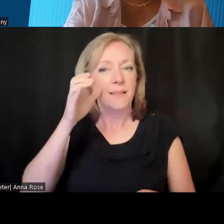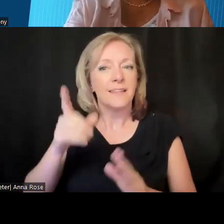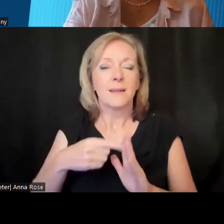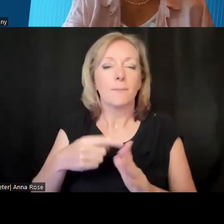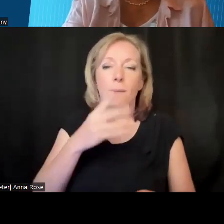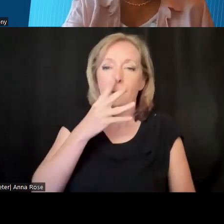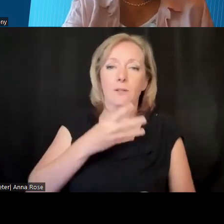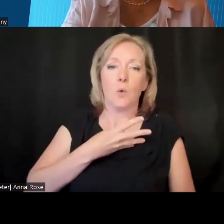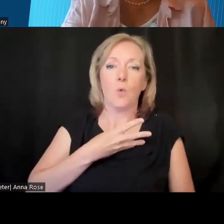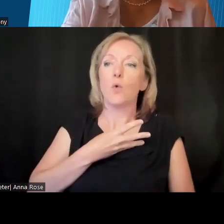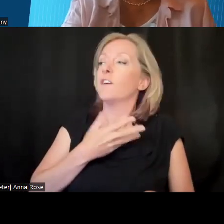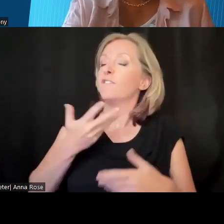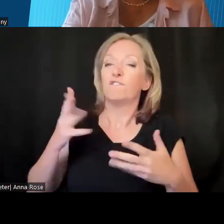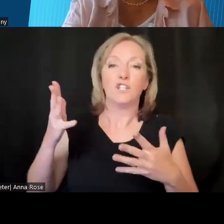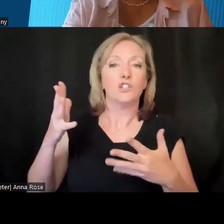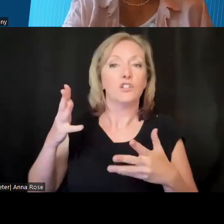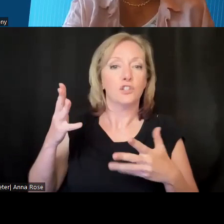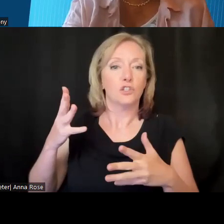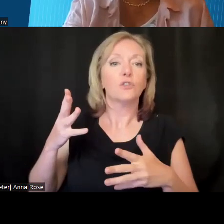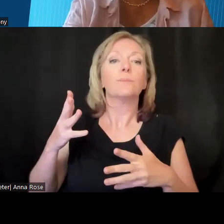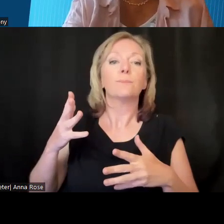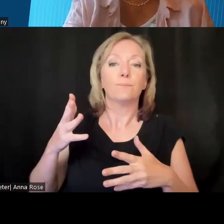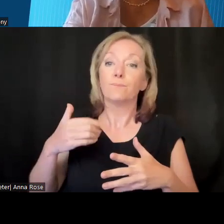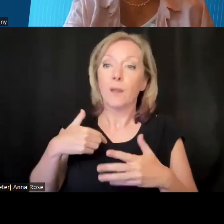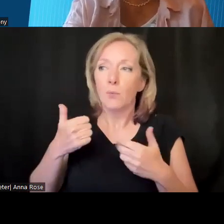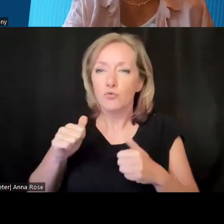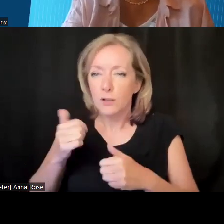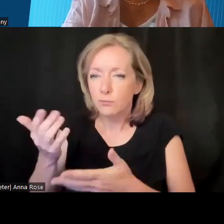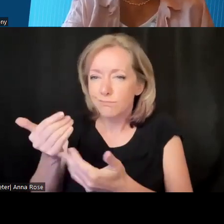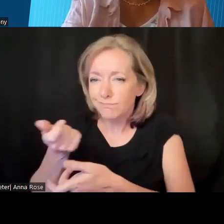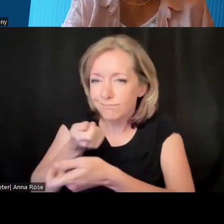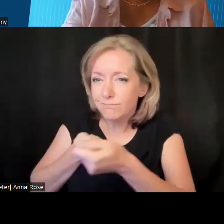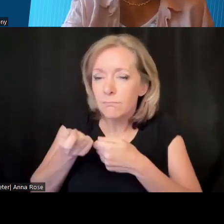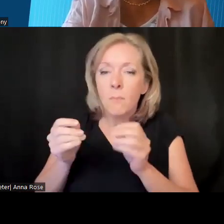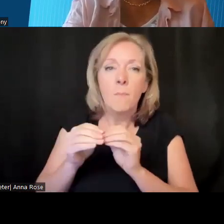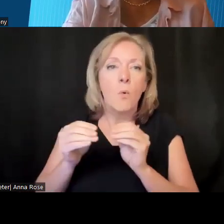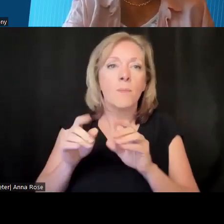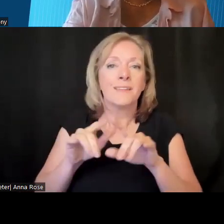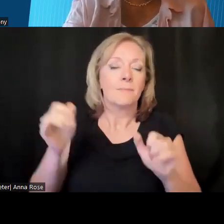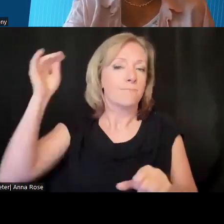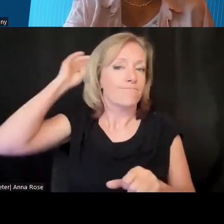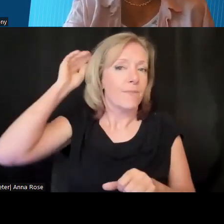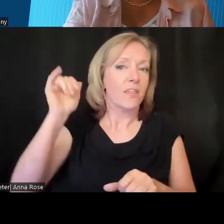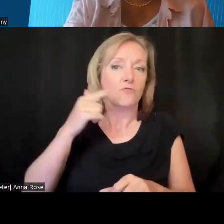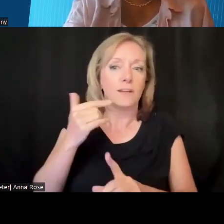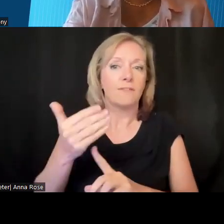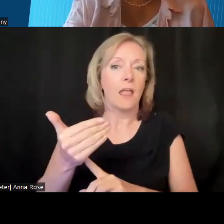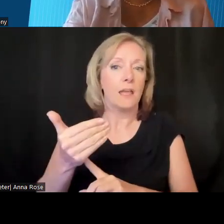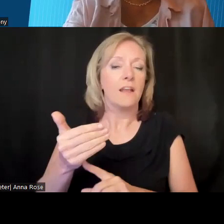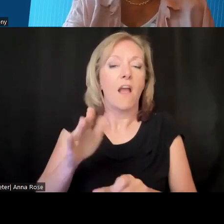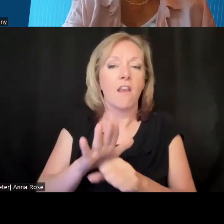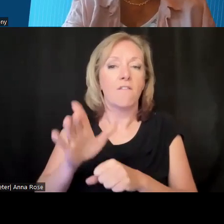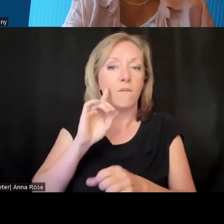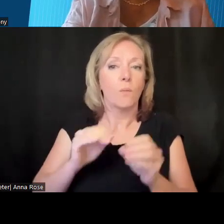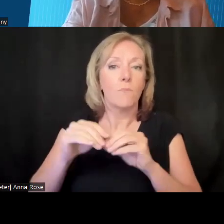he doesn't. I'm still going to do my work to try to quantify that. But in my mind, that is sufficient for